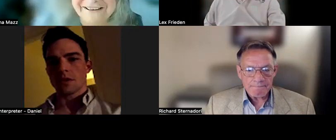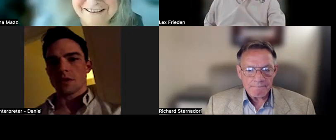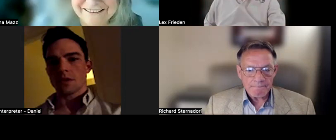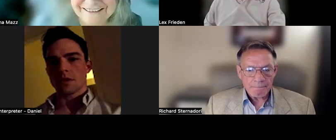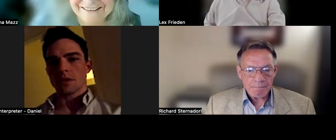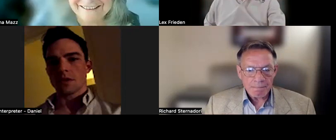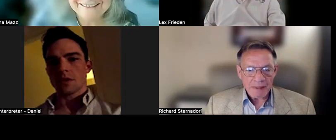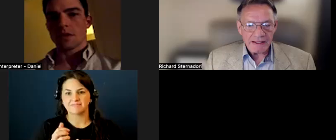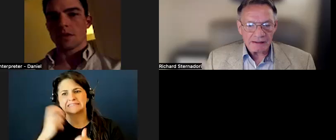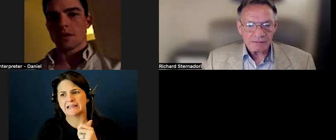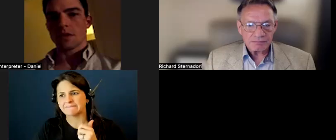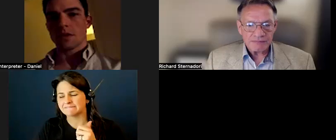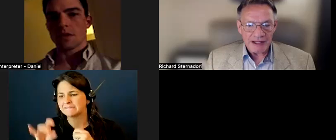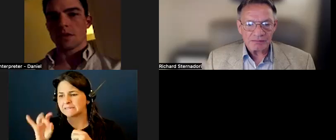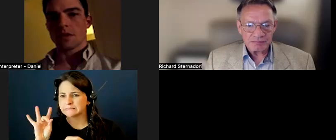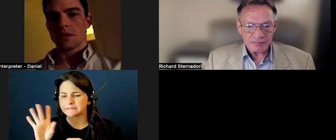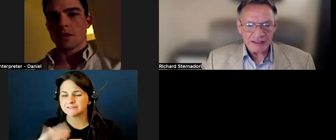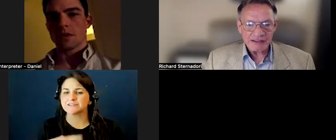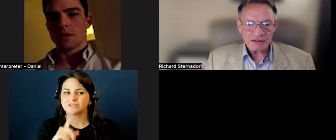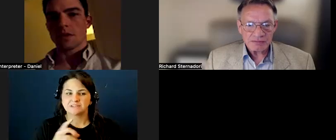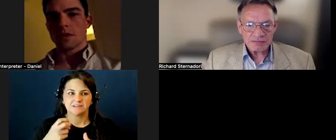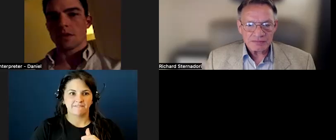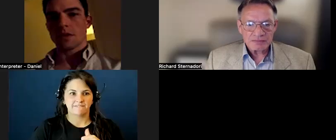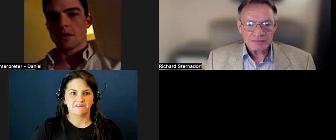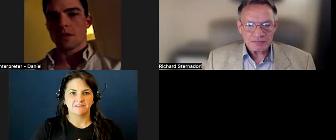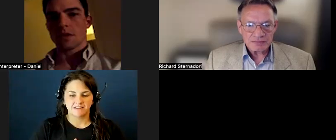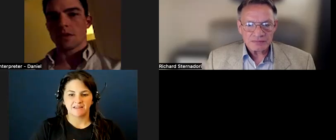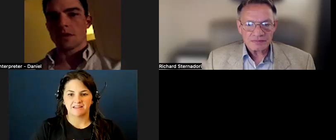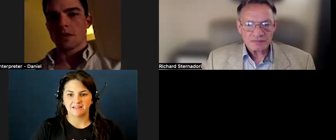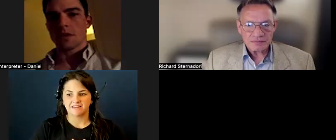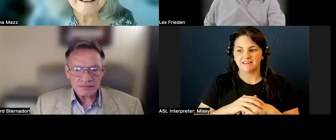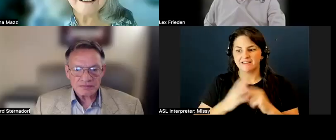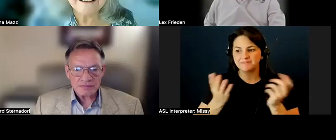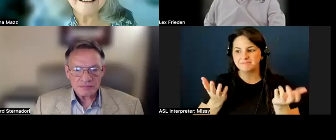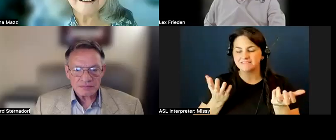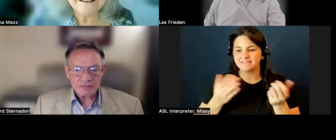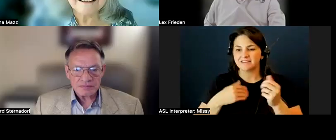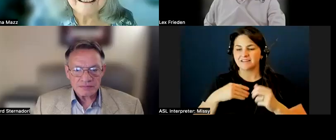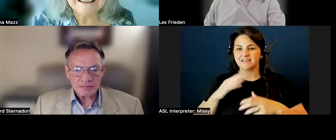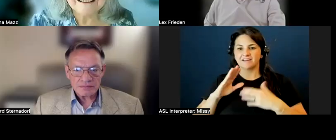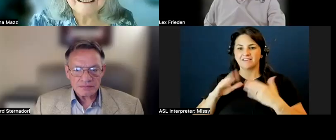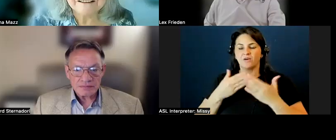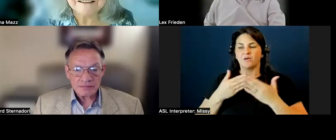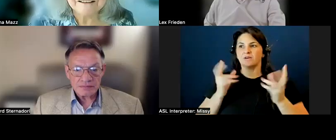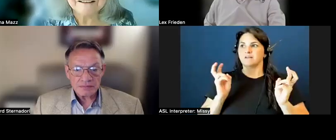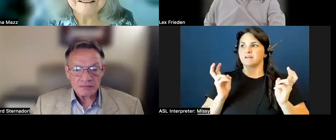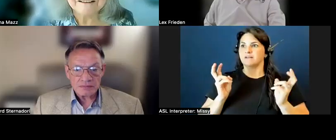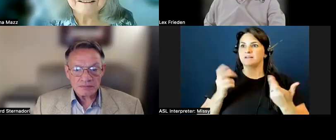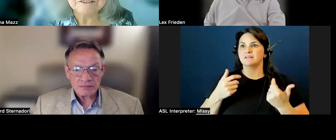That's a tough one. Yeah, it's a real tough one. Yeah. I mean, the whole social justice,